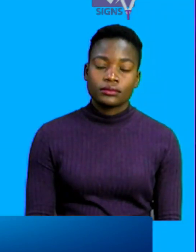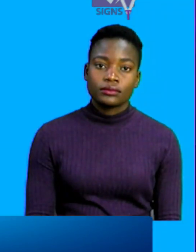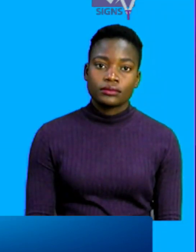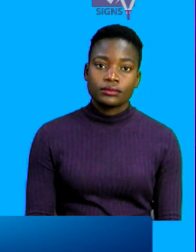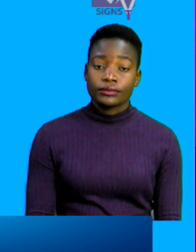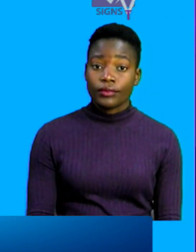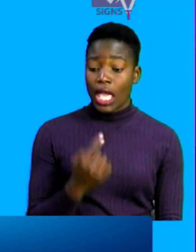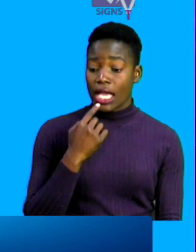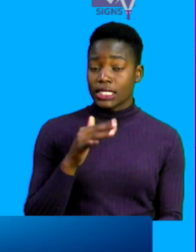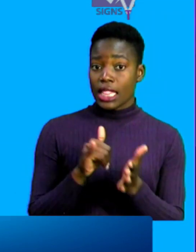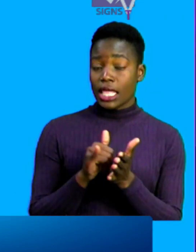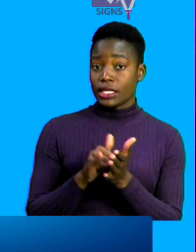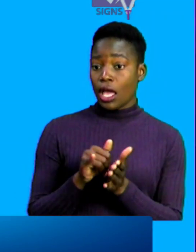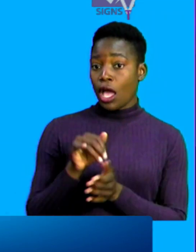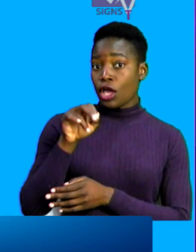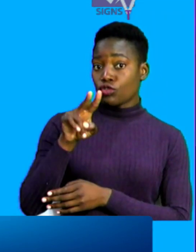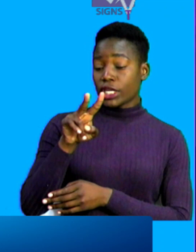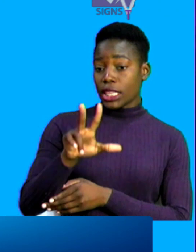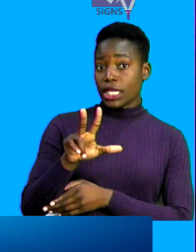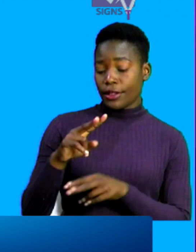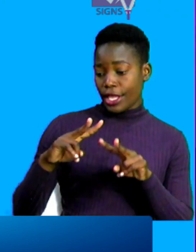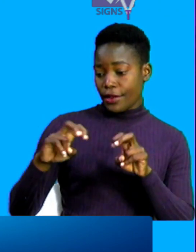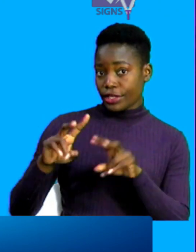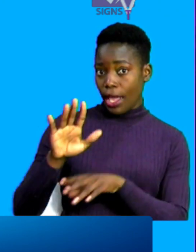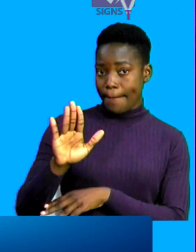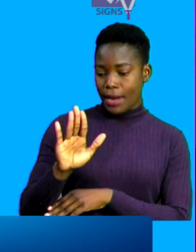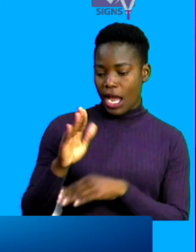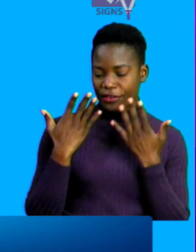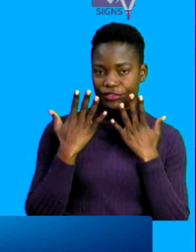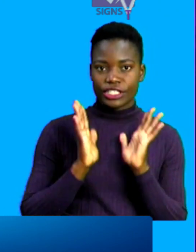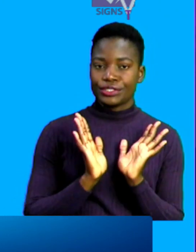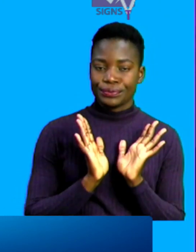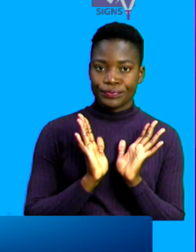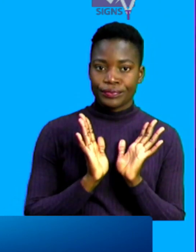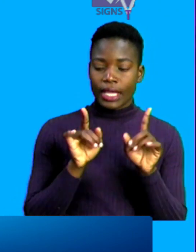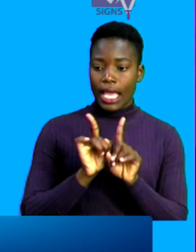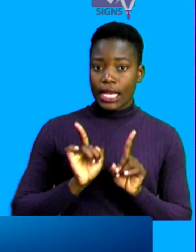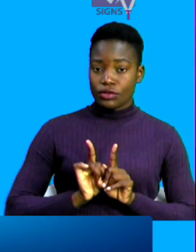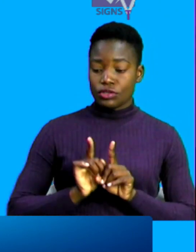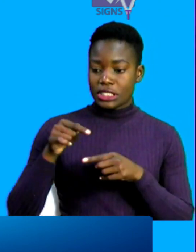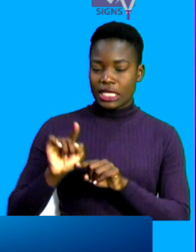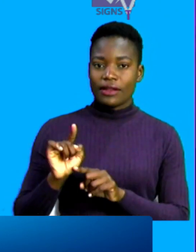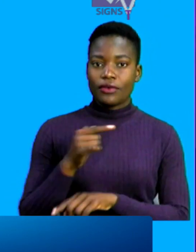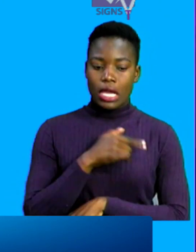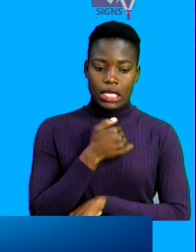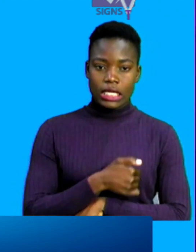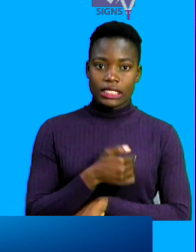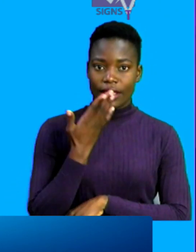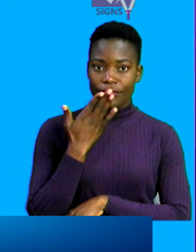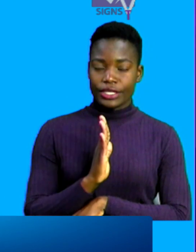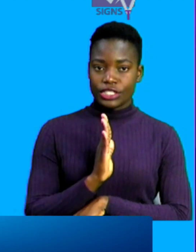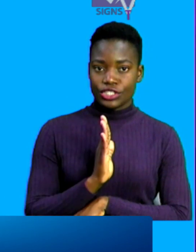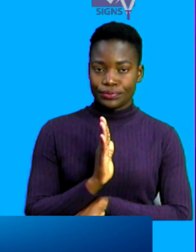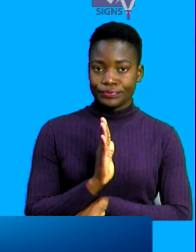I said that these 23 are those whose investigations have been completed and have been found culpable of gross